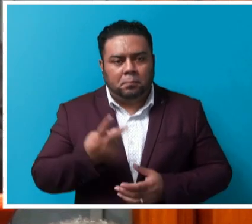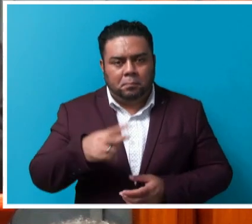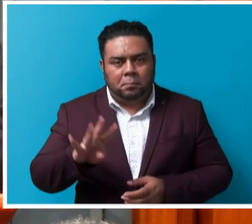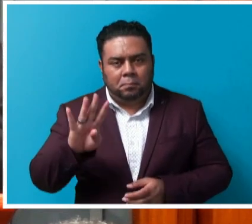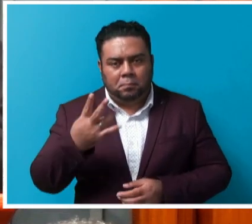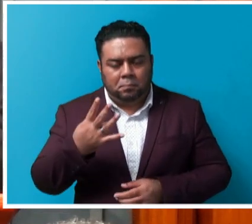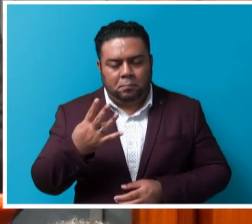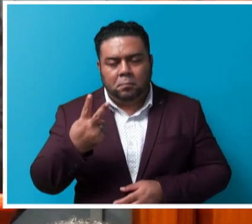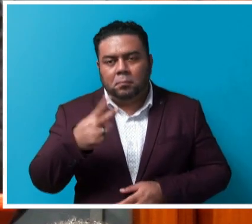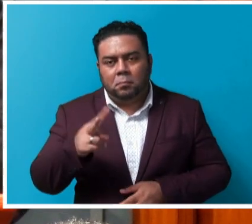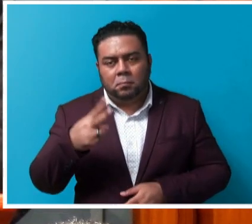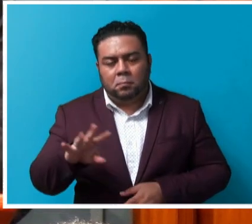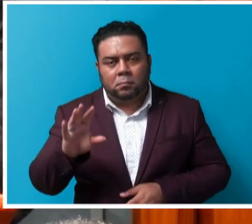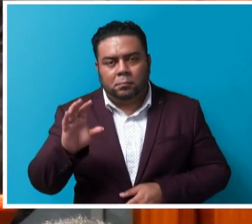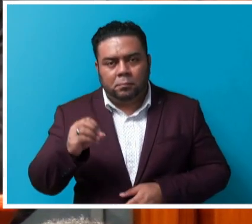2025.